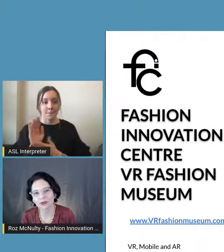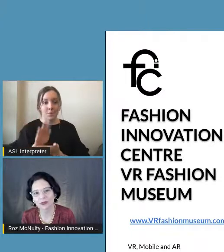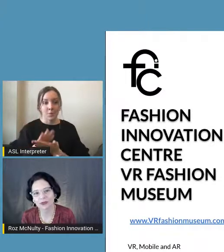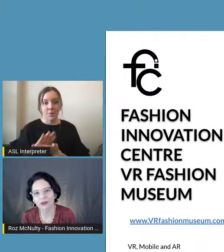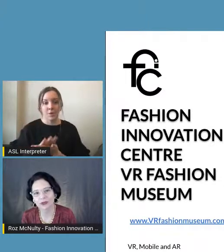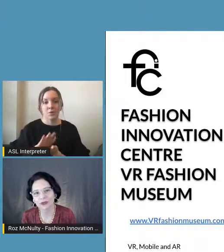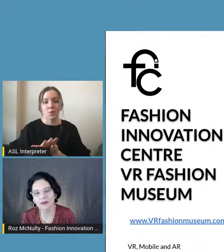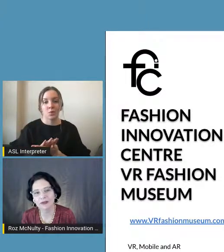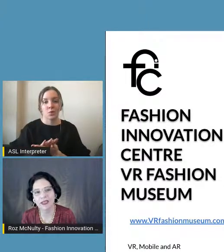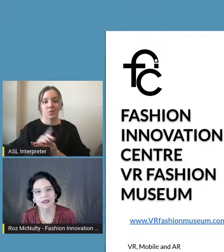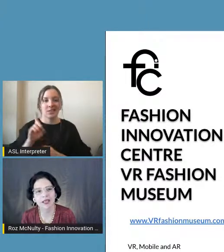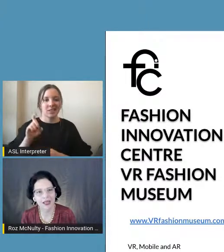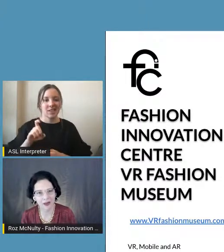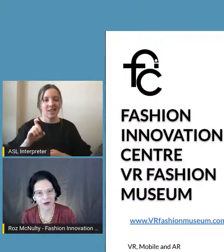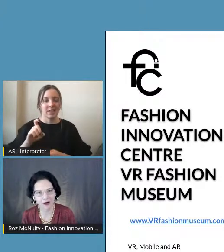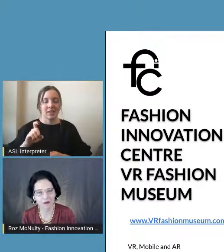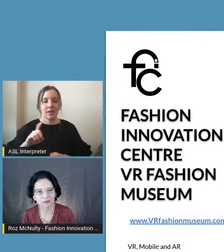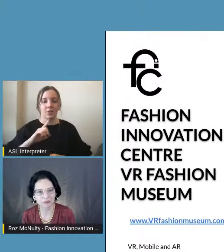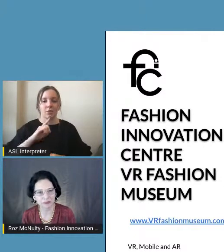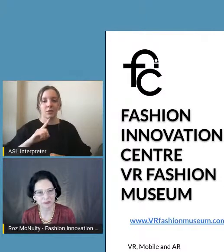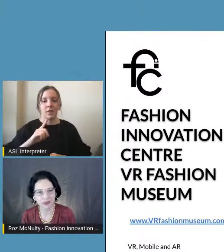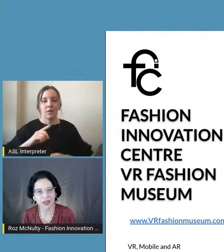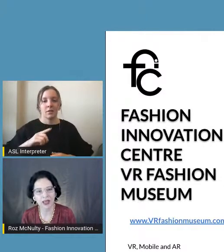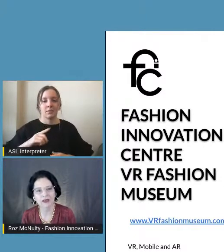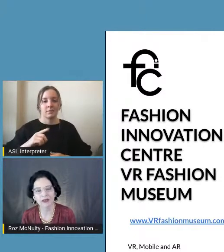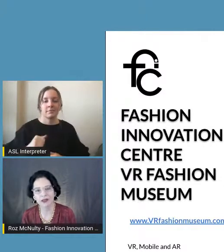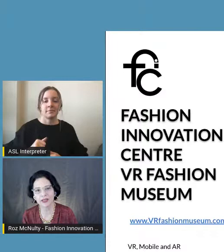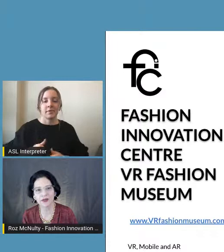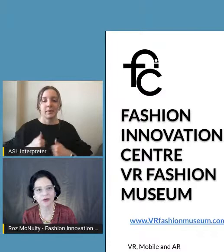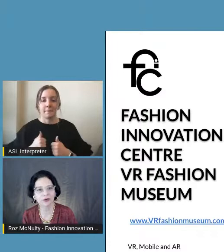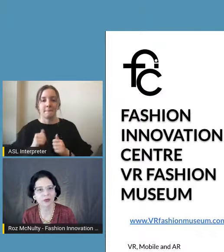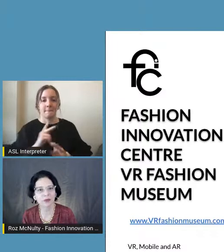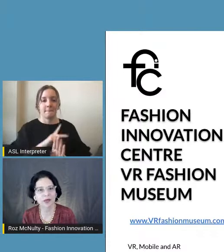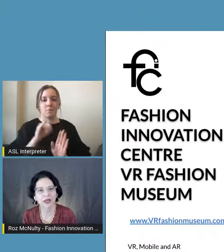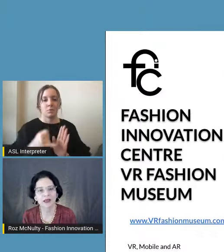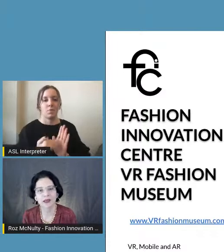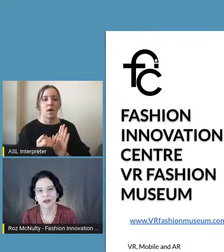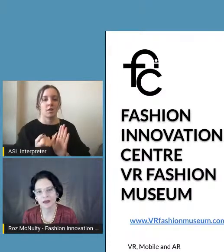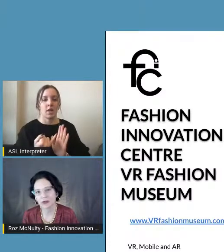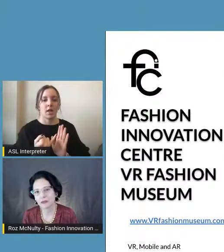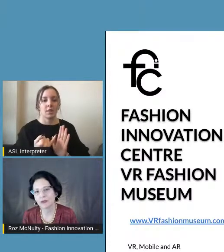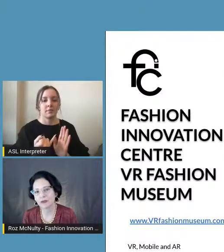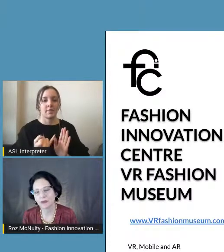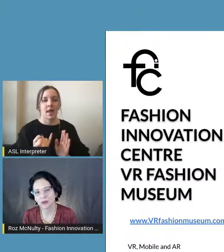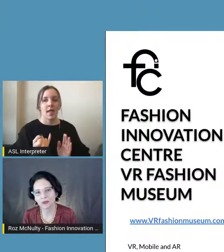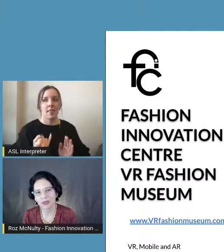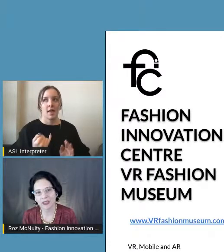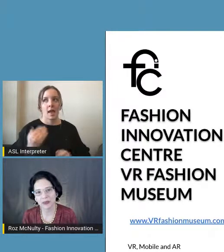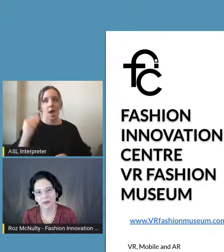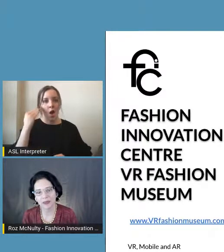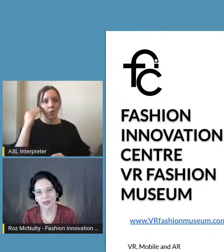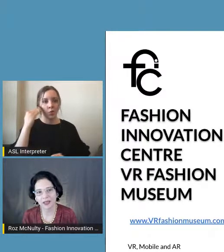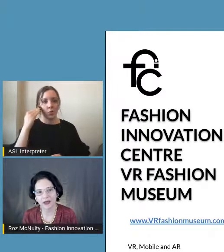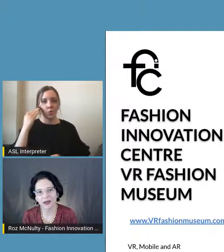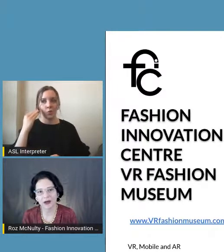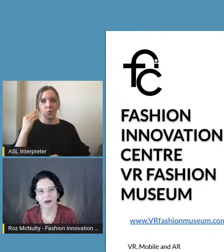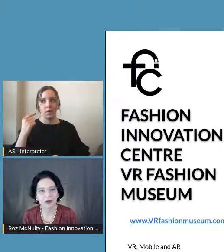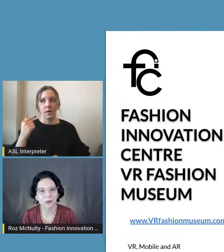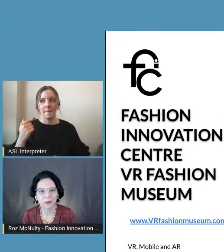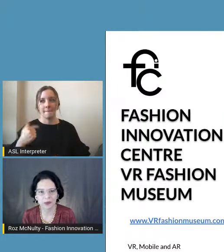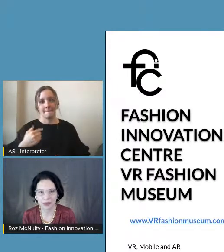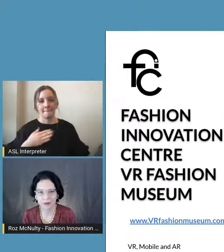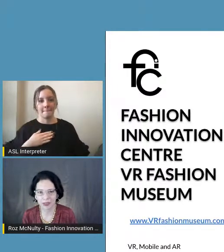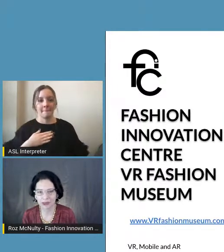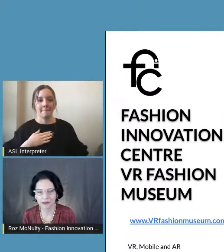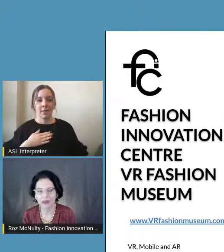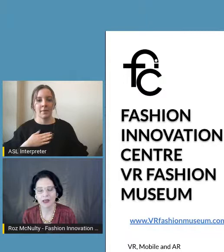project for their students in AR. And they'd heard about my dreams of the museum, and I got